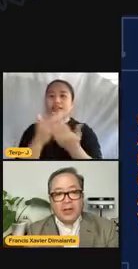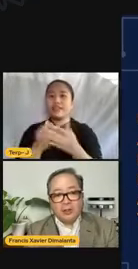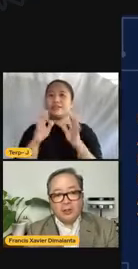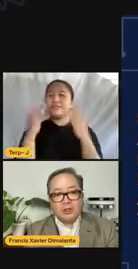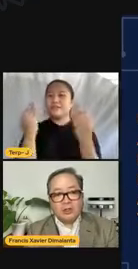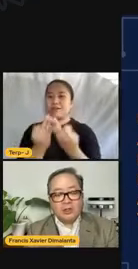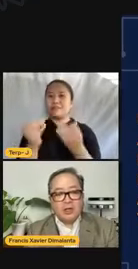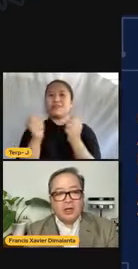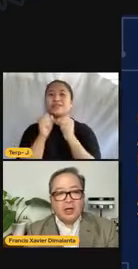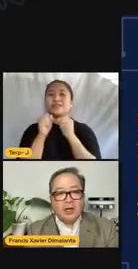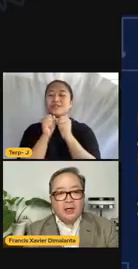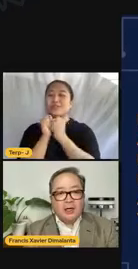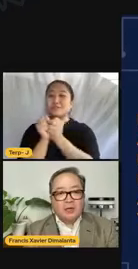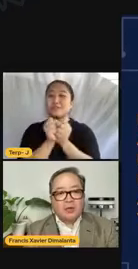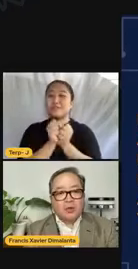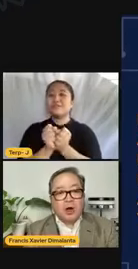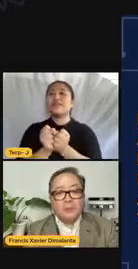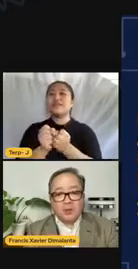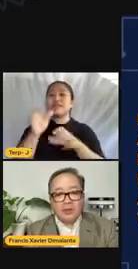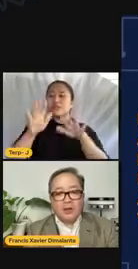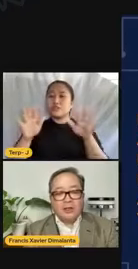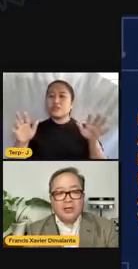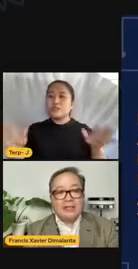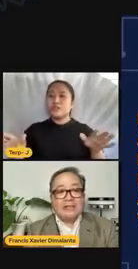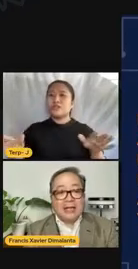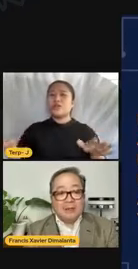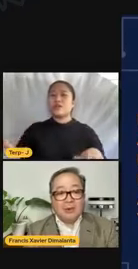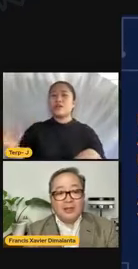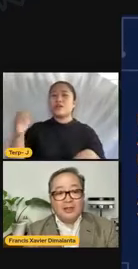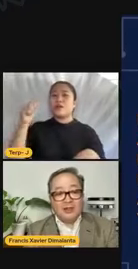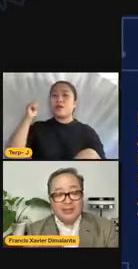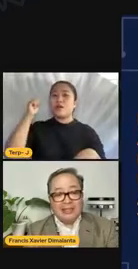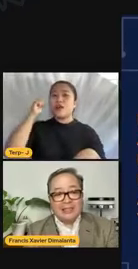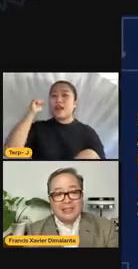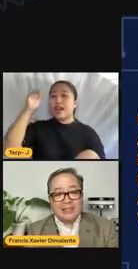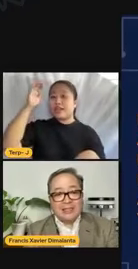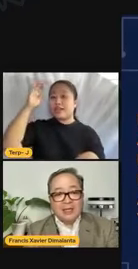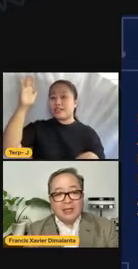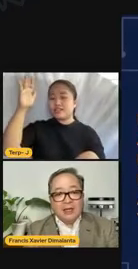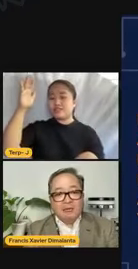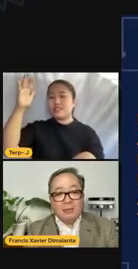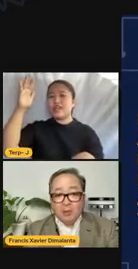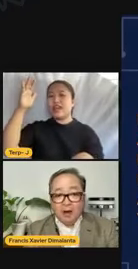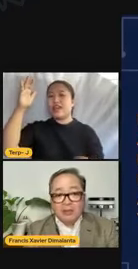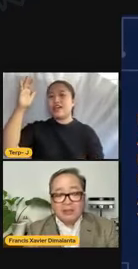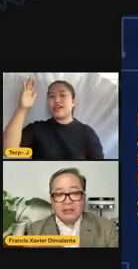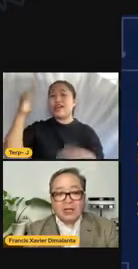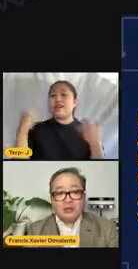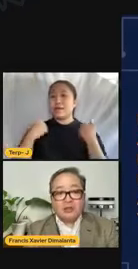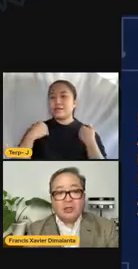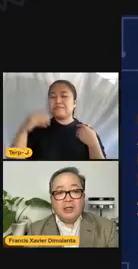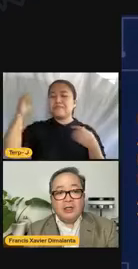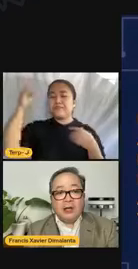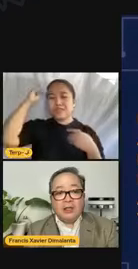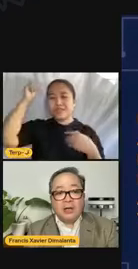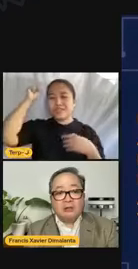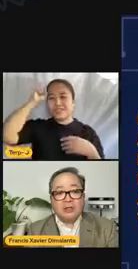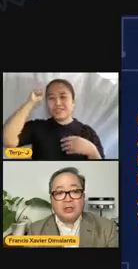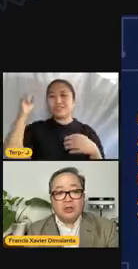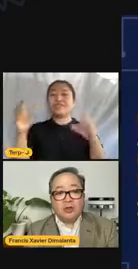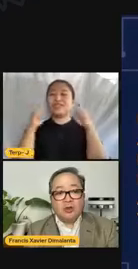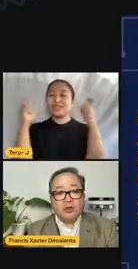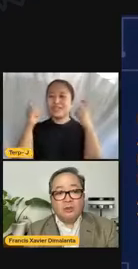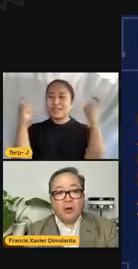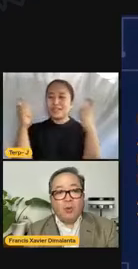children, adults, to come together and celebrate their uniqueness. February is actually